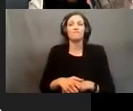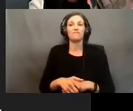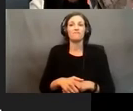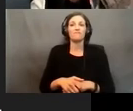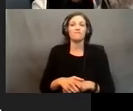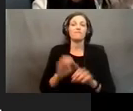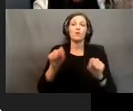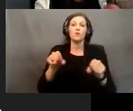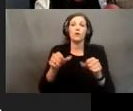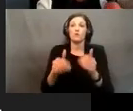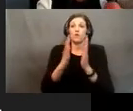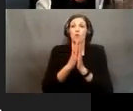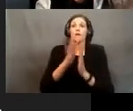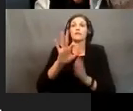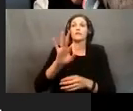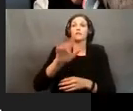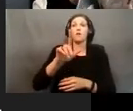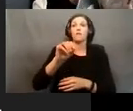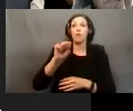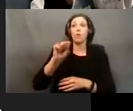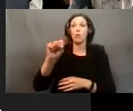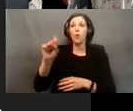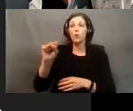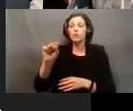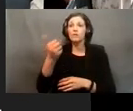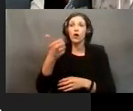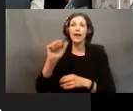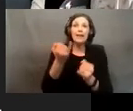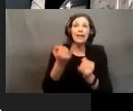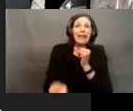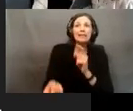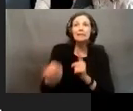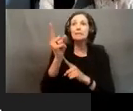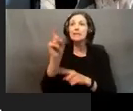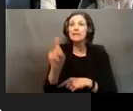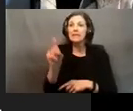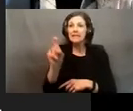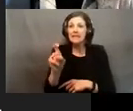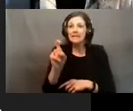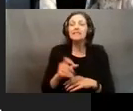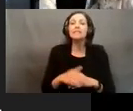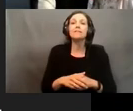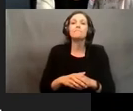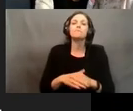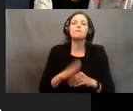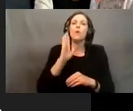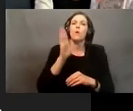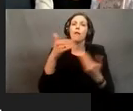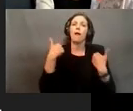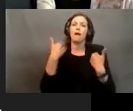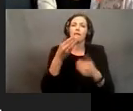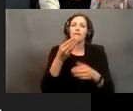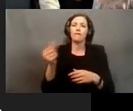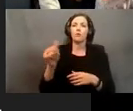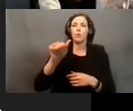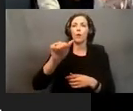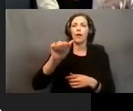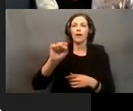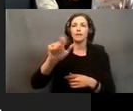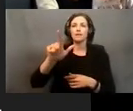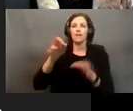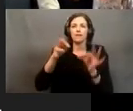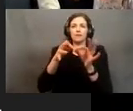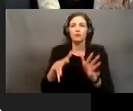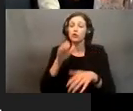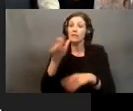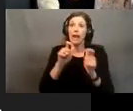request for floats for any impromptu needs that may come up. So we're going to have just a couple of ASL interpreters, you know, it's